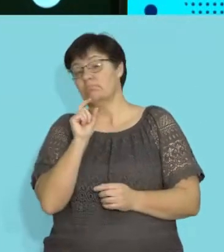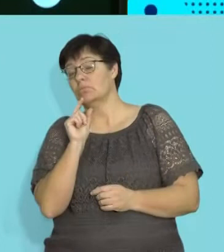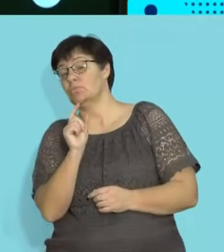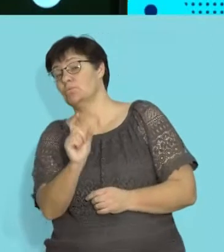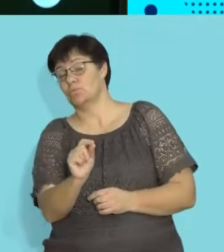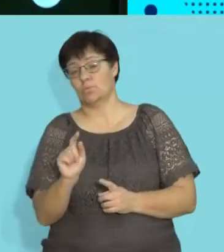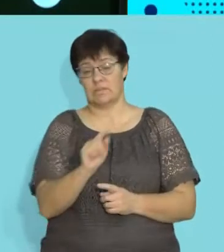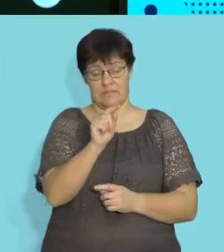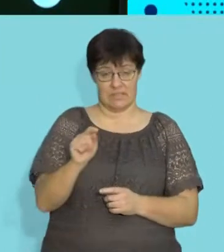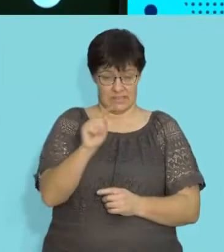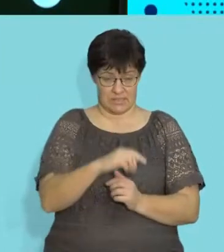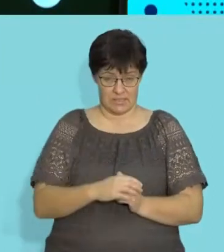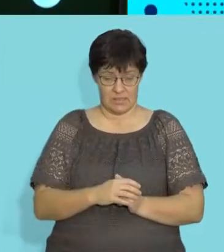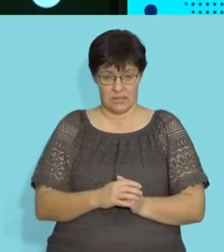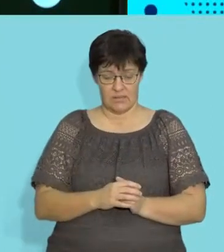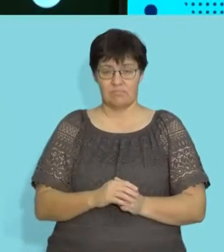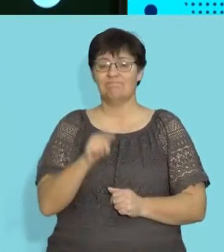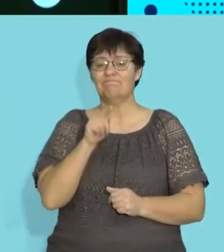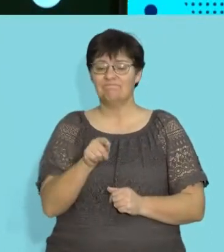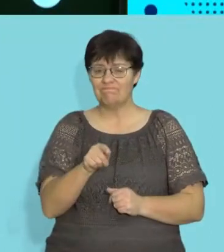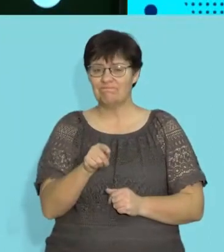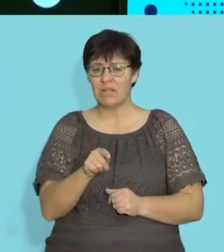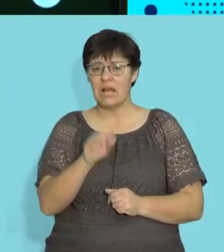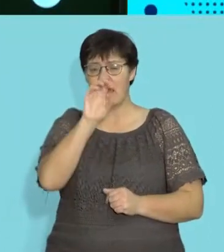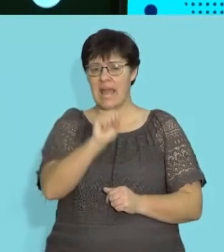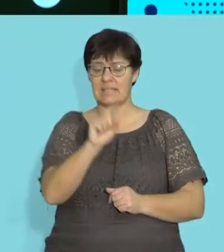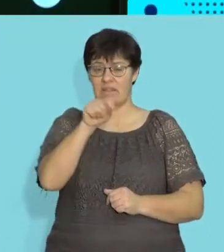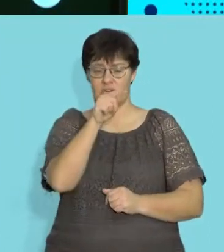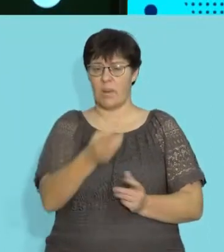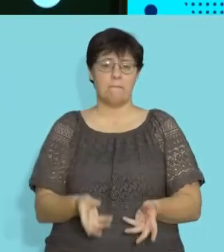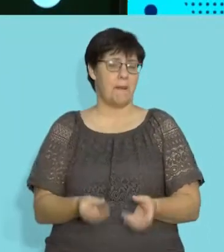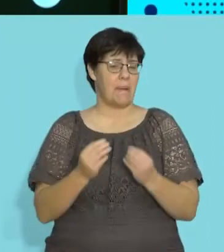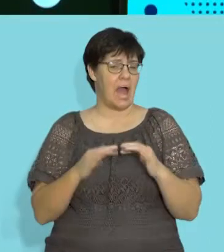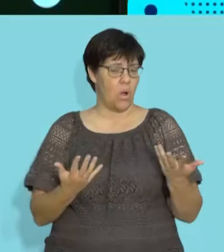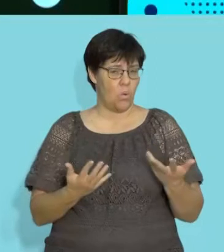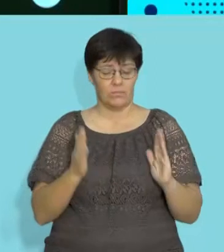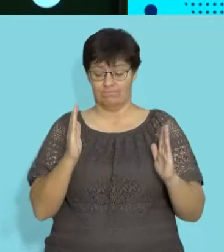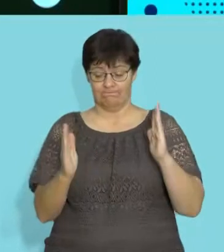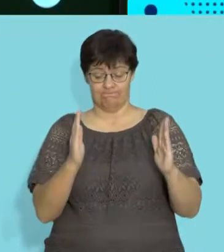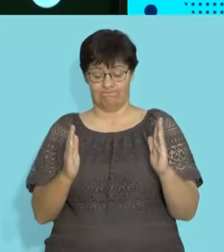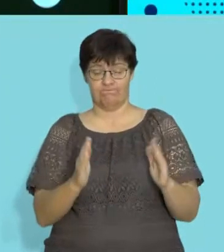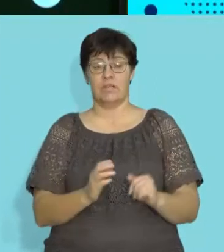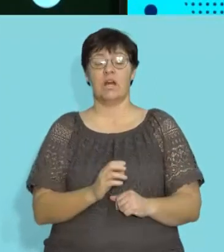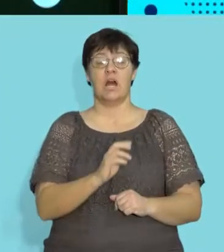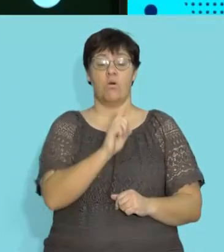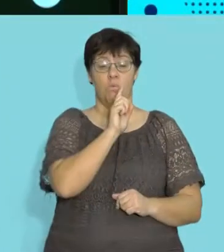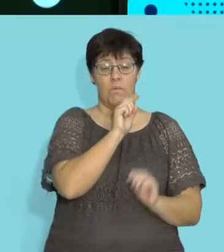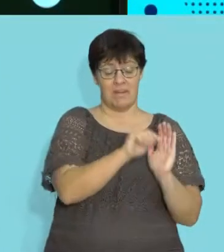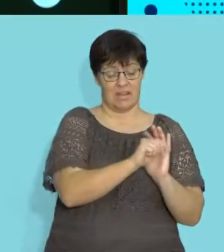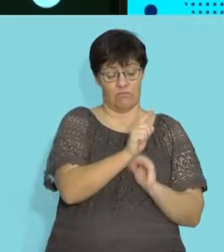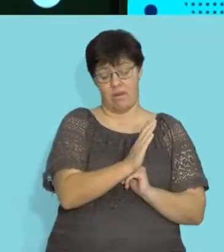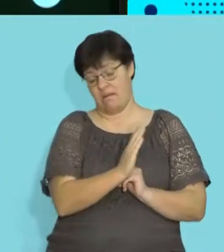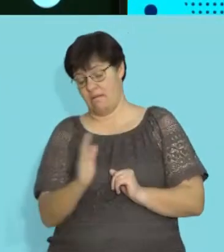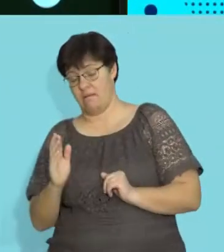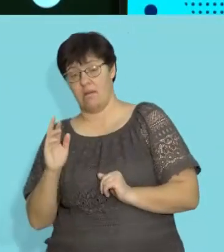infinity. Please remember that I can only calculate the sum to infinity when my ratio is between -1 and